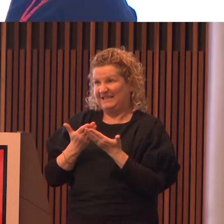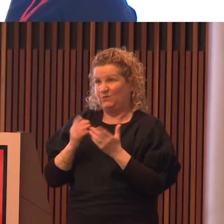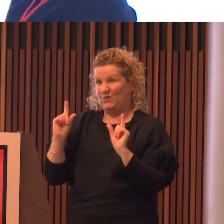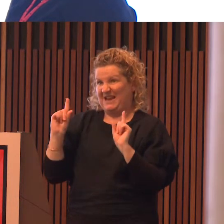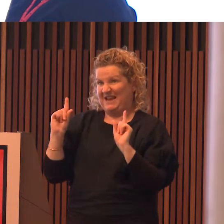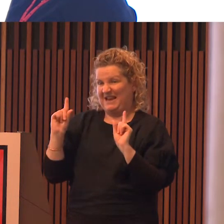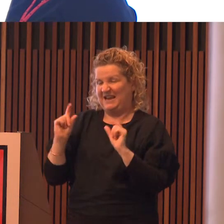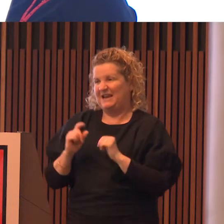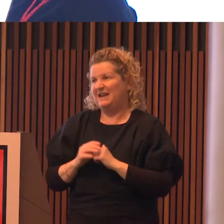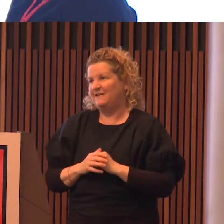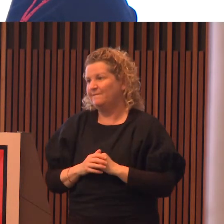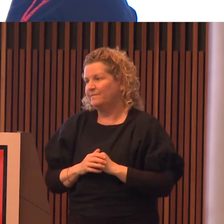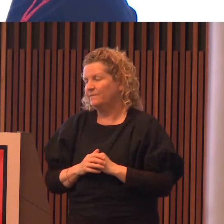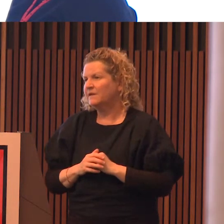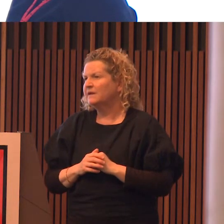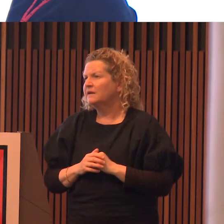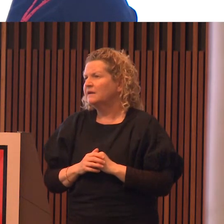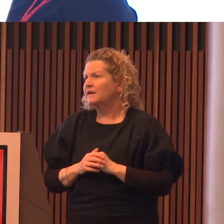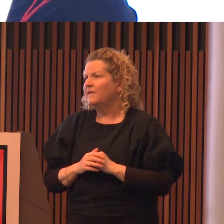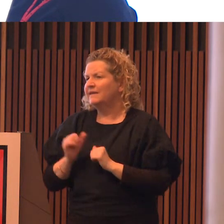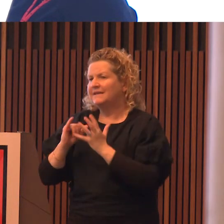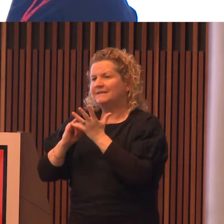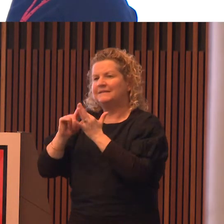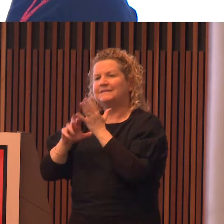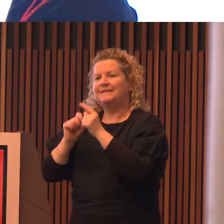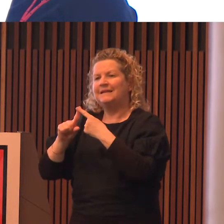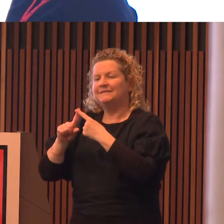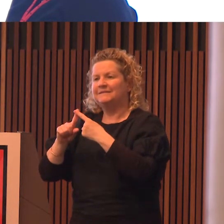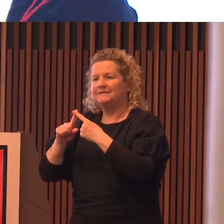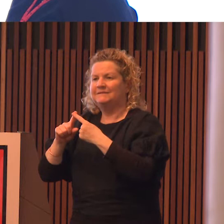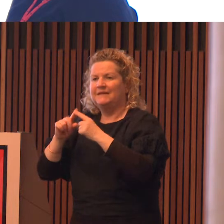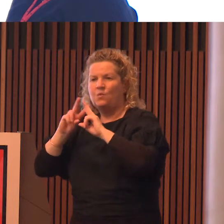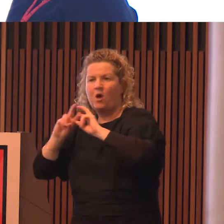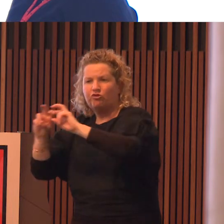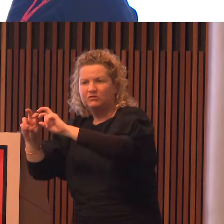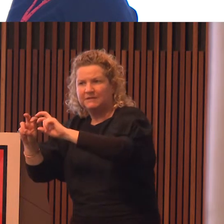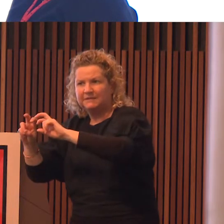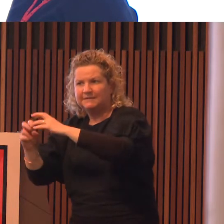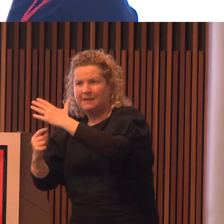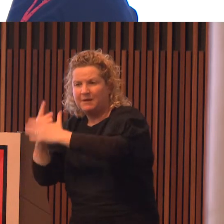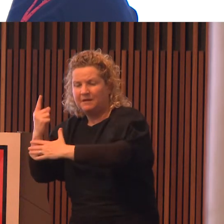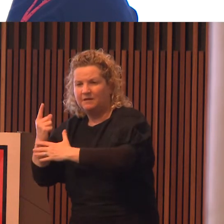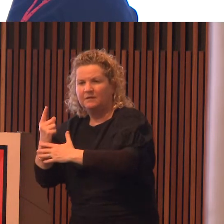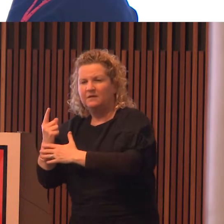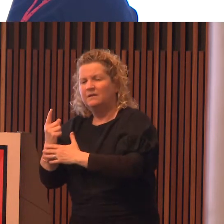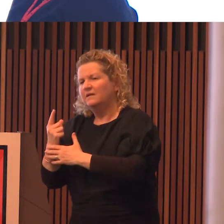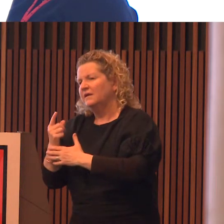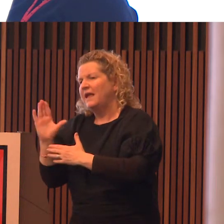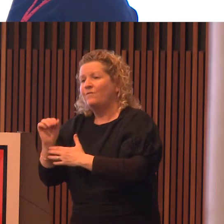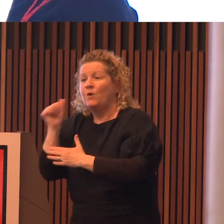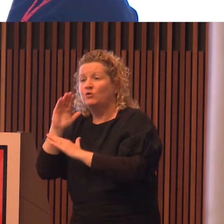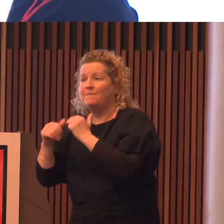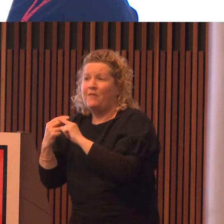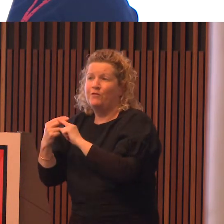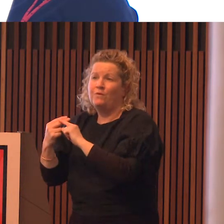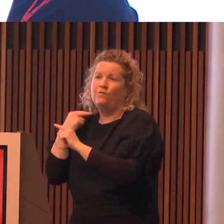a Senate inquiry, just very quick one that's happening. We all know about the review that's about to happen into